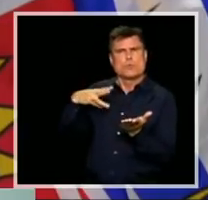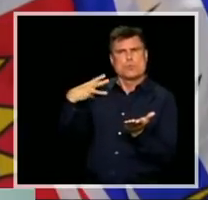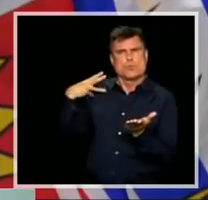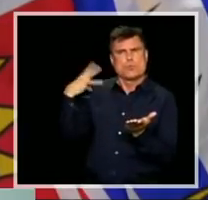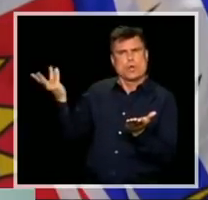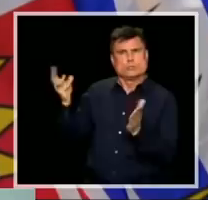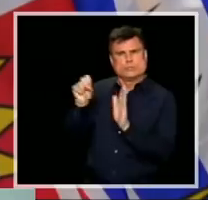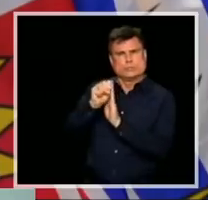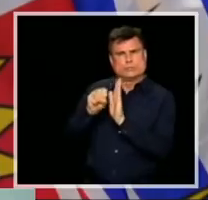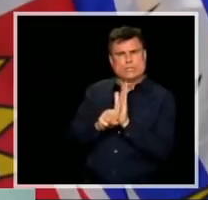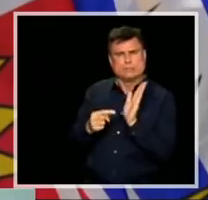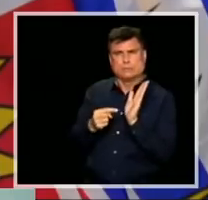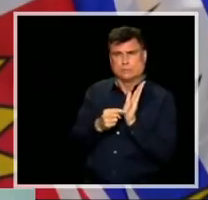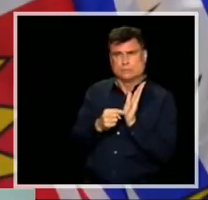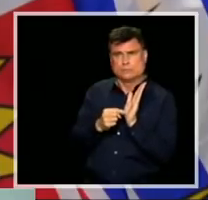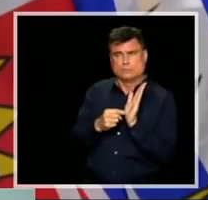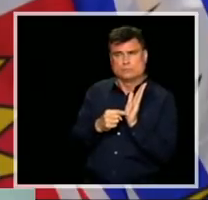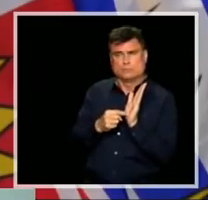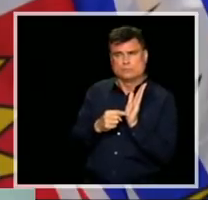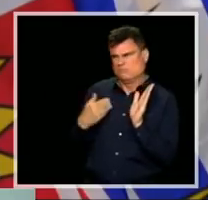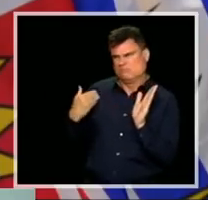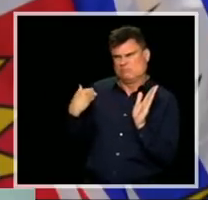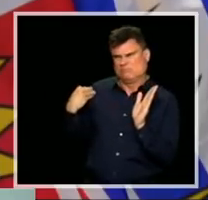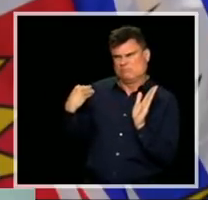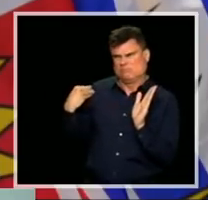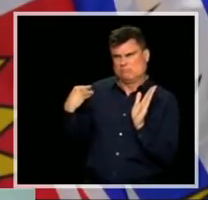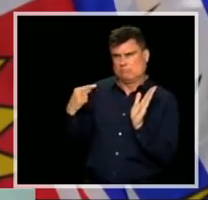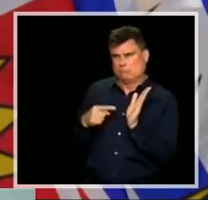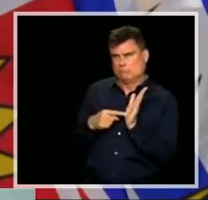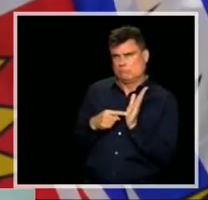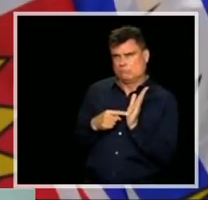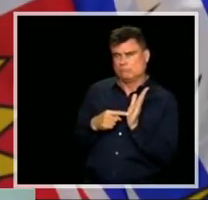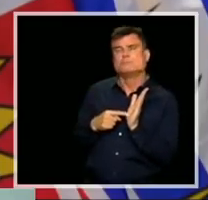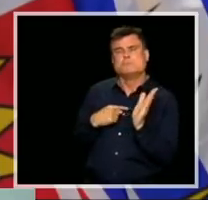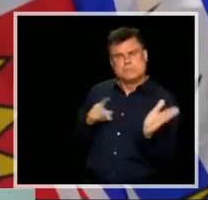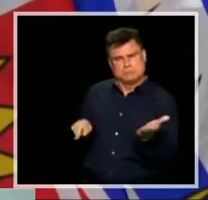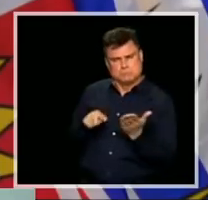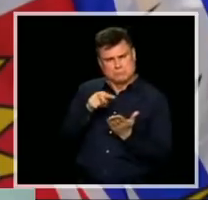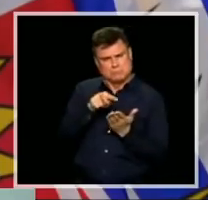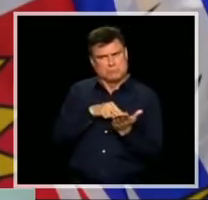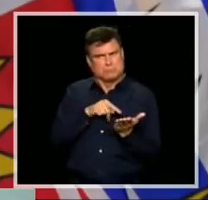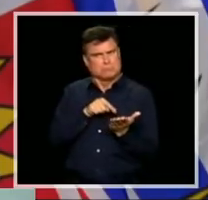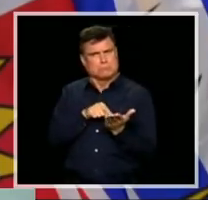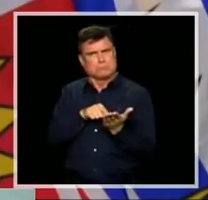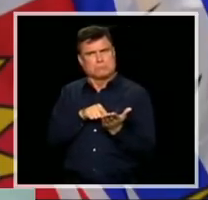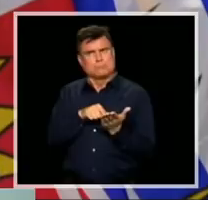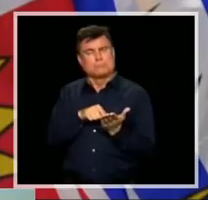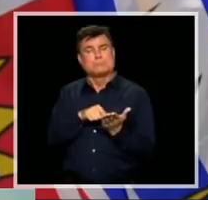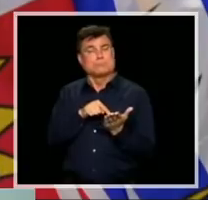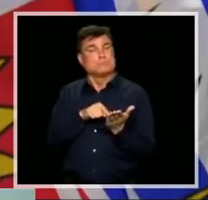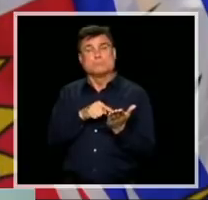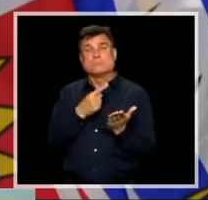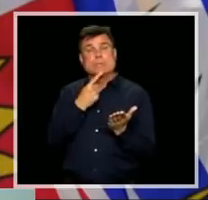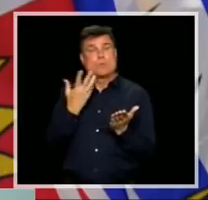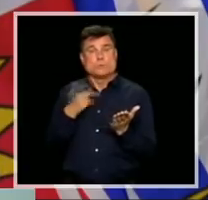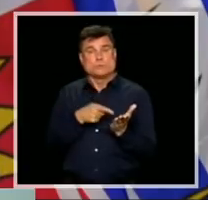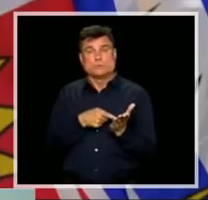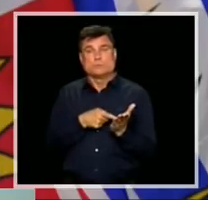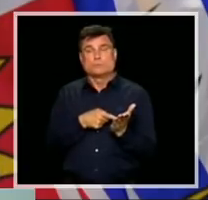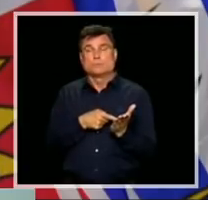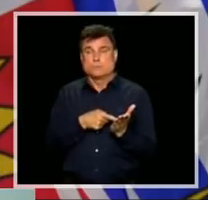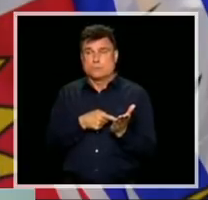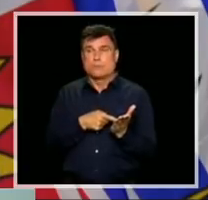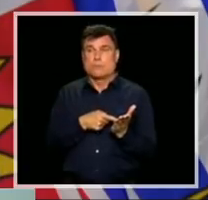had 442 people between the ages of 30 and 39, so that's about 17%, and 260